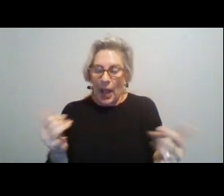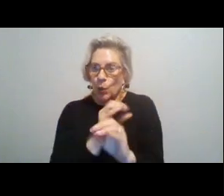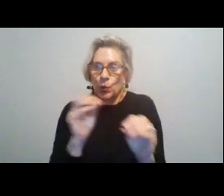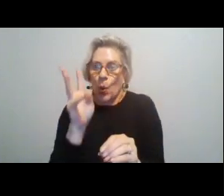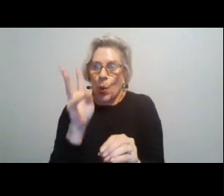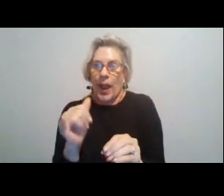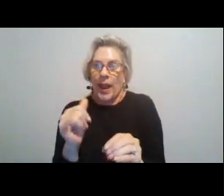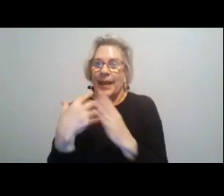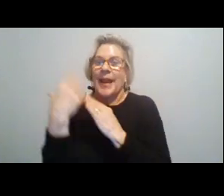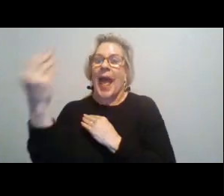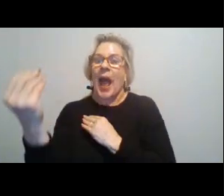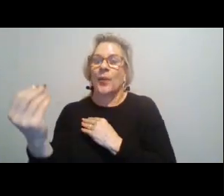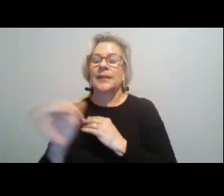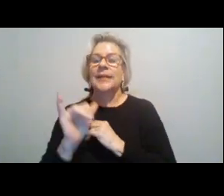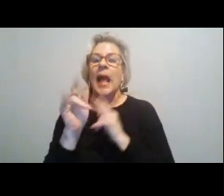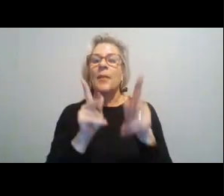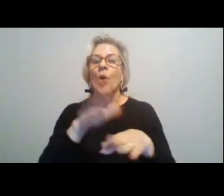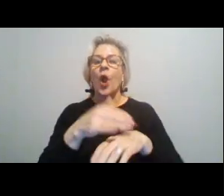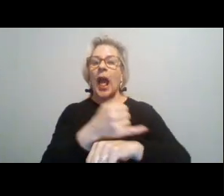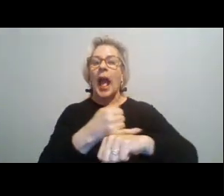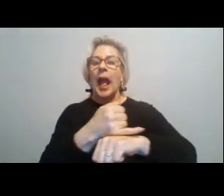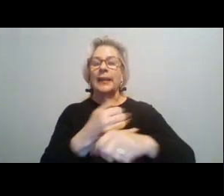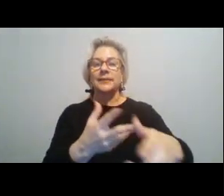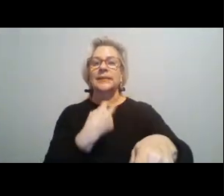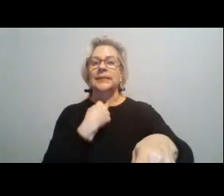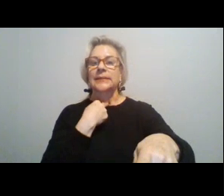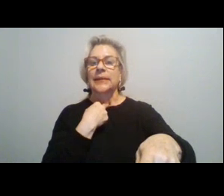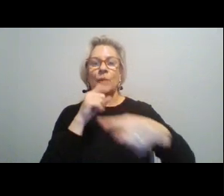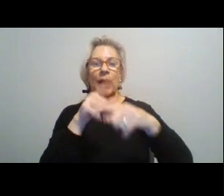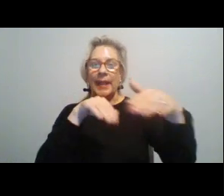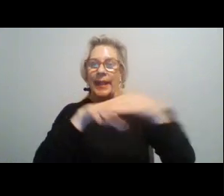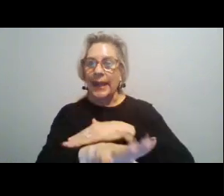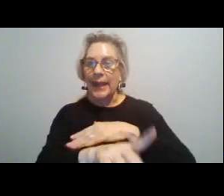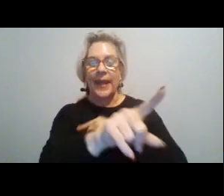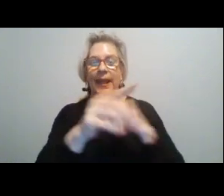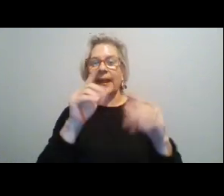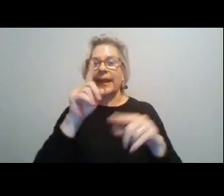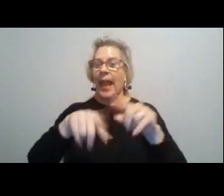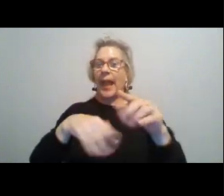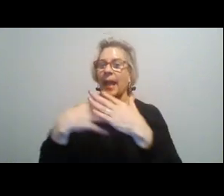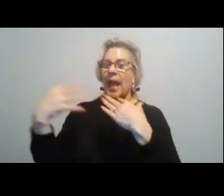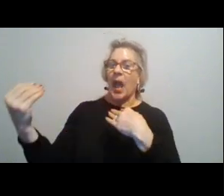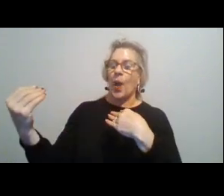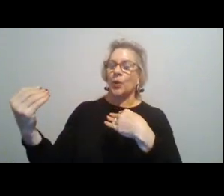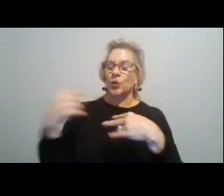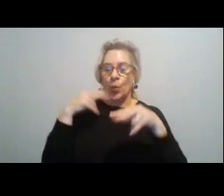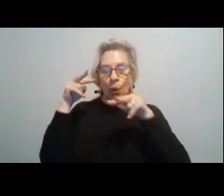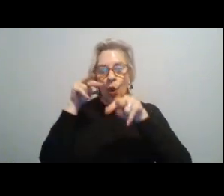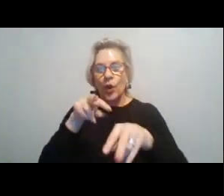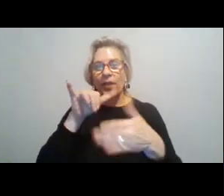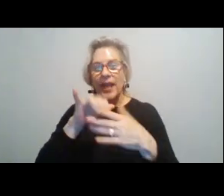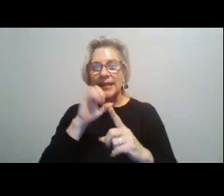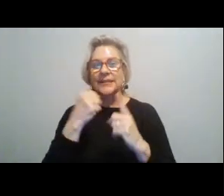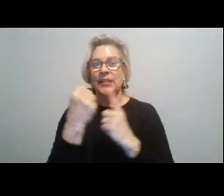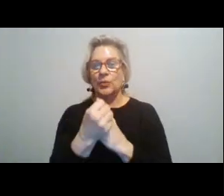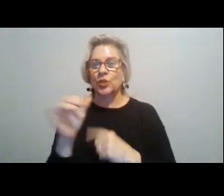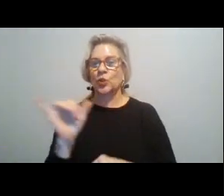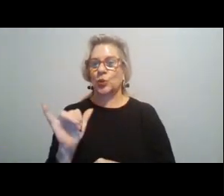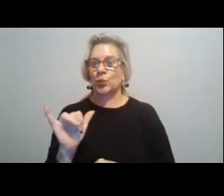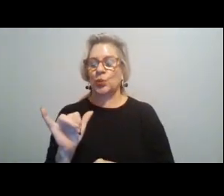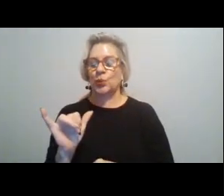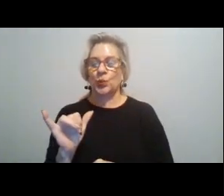isolated islands of people that we can't get into them, they can't get out. So we're also looking at that on the infrastructure side